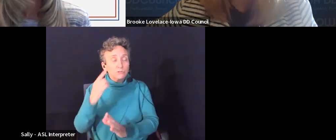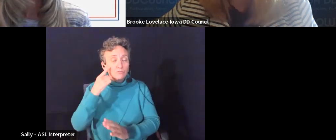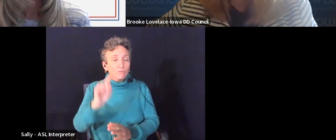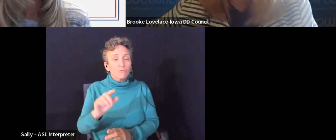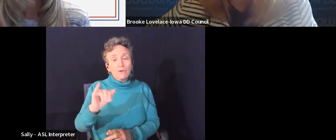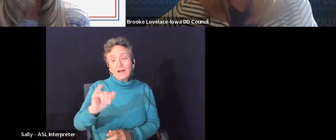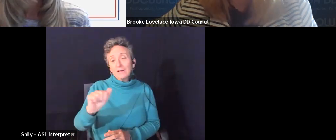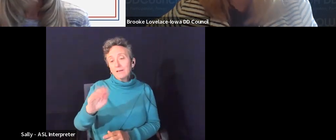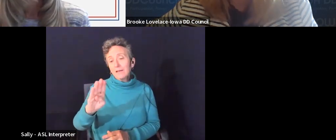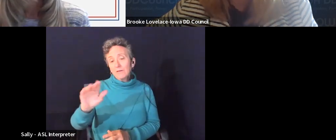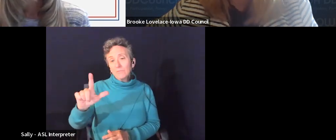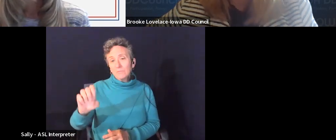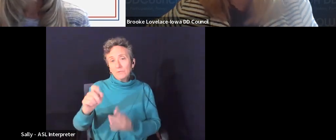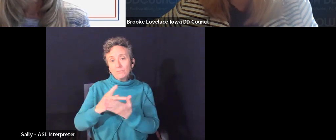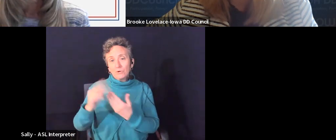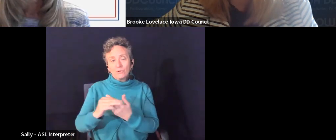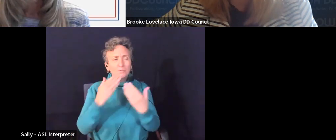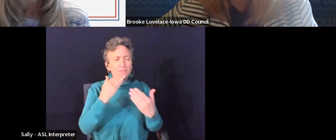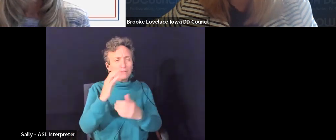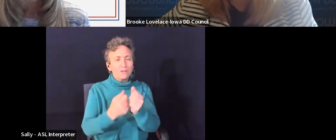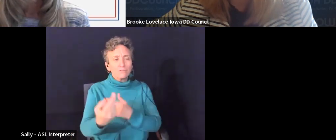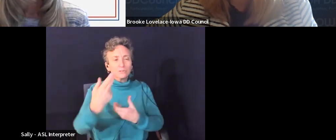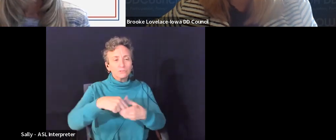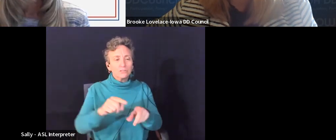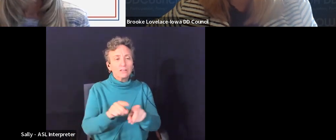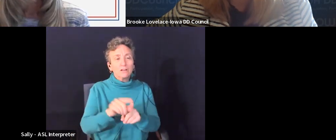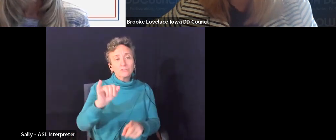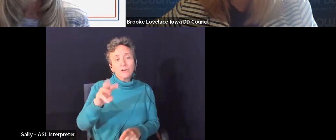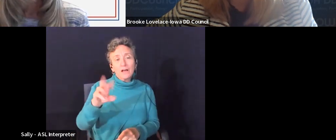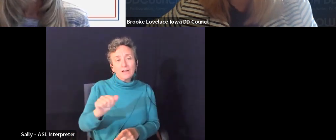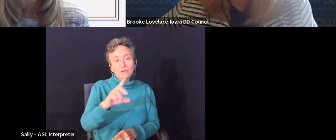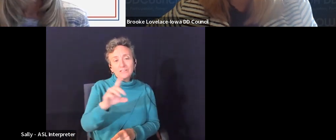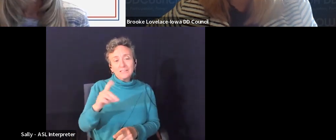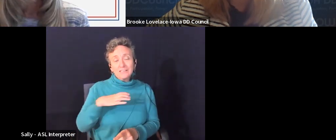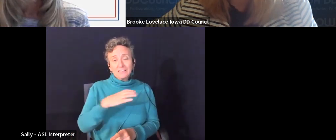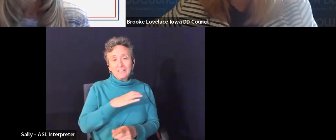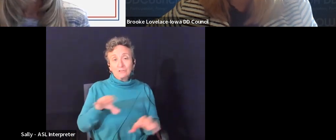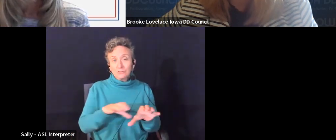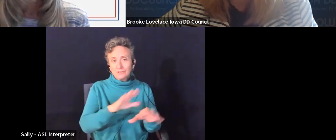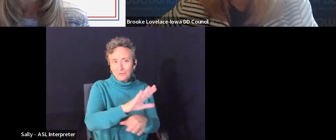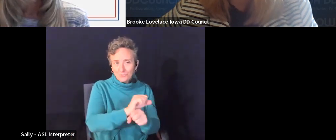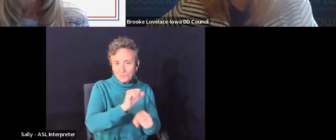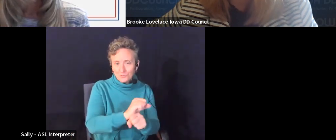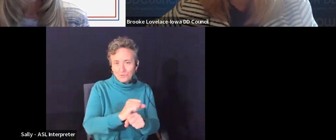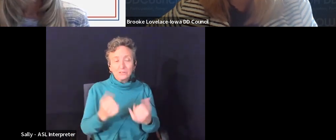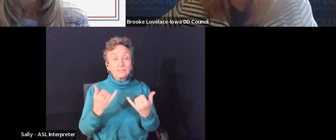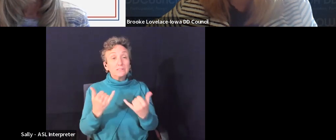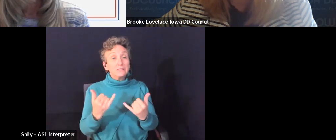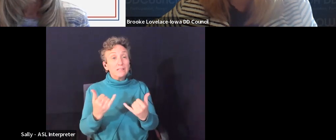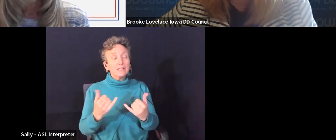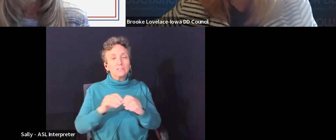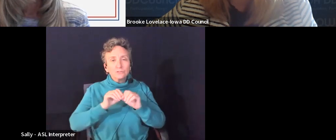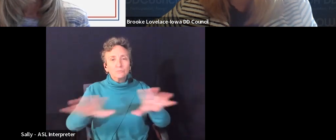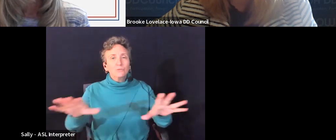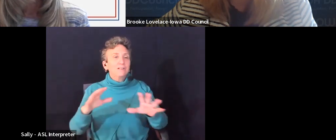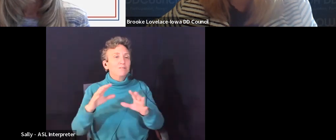here today, and I want to thank the Iowa DD Council for the work that they do. The goal of this webinar is to spread the word about IAble. And